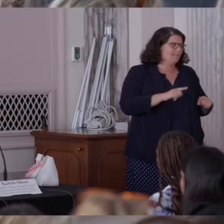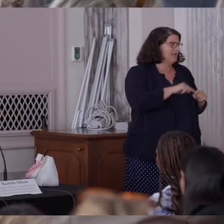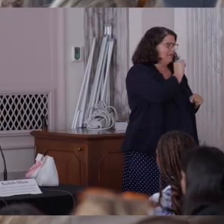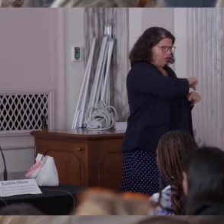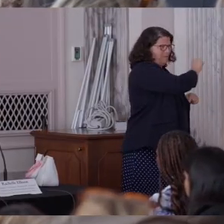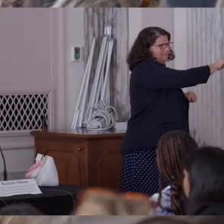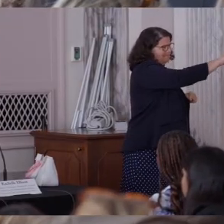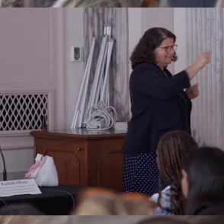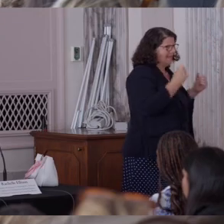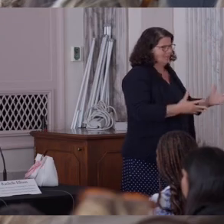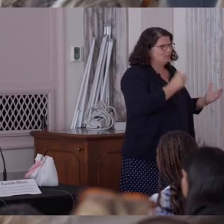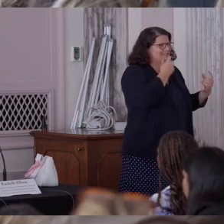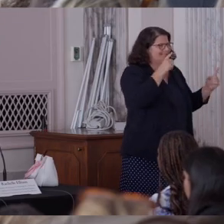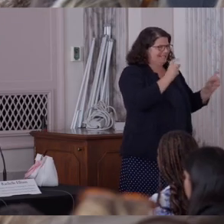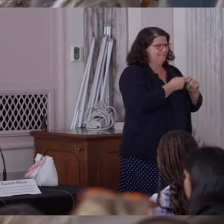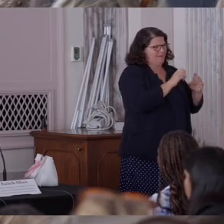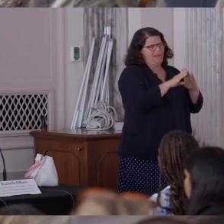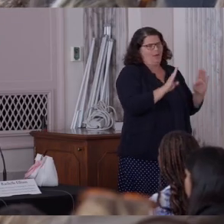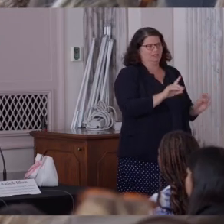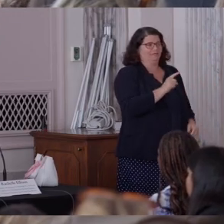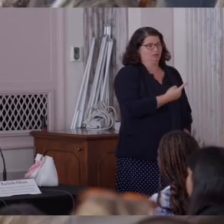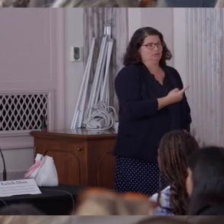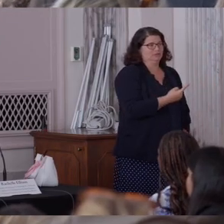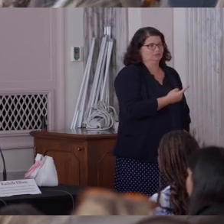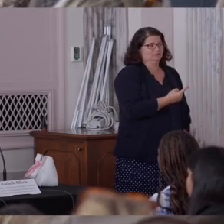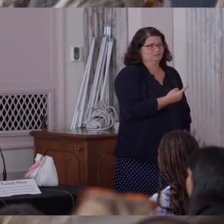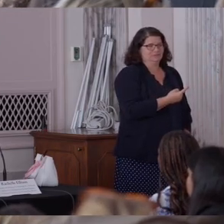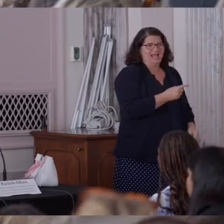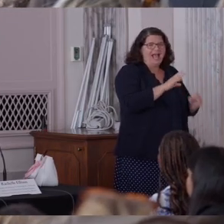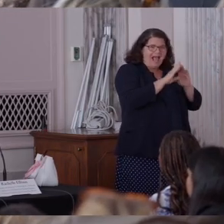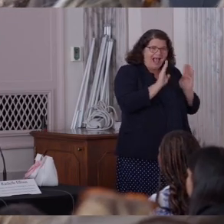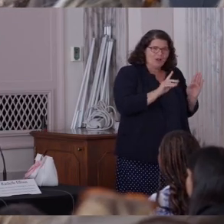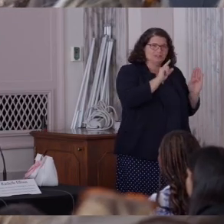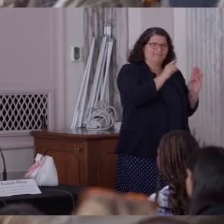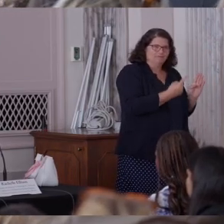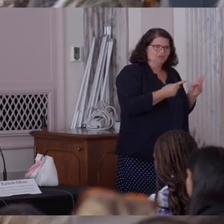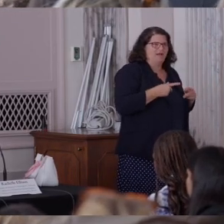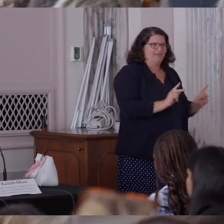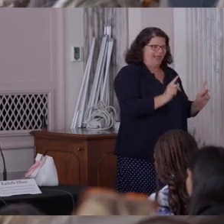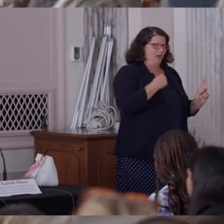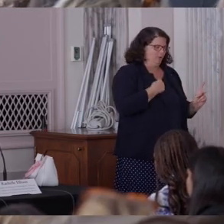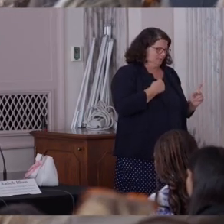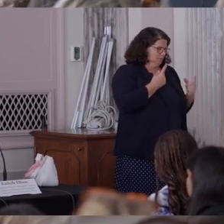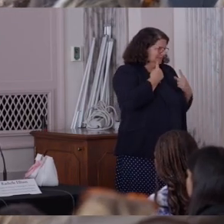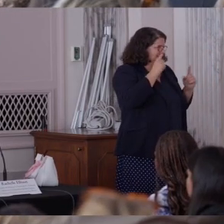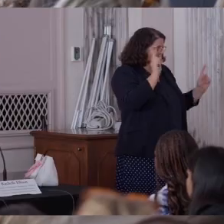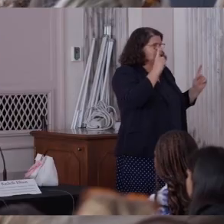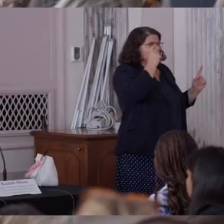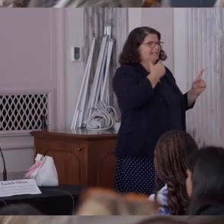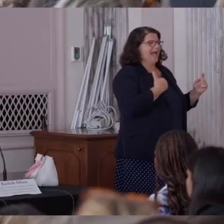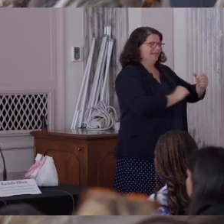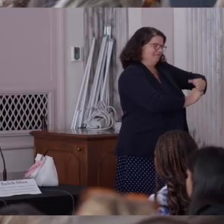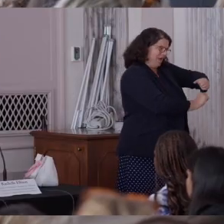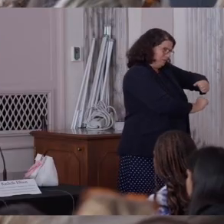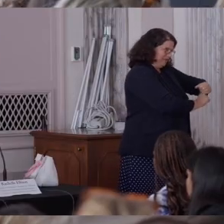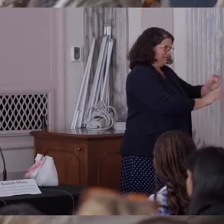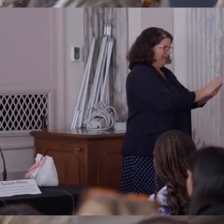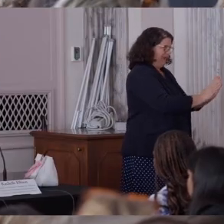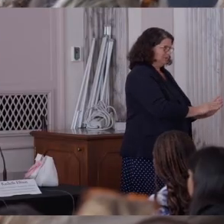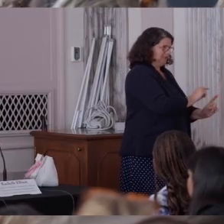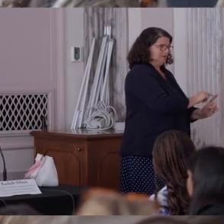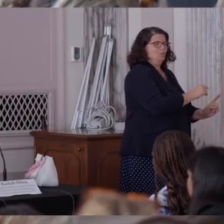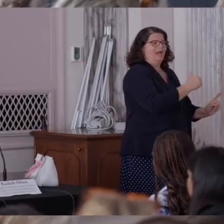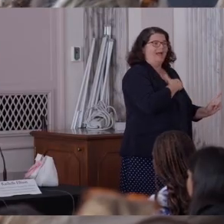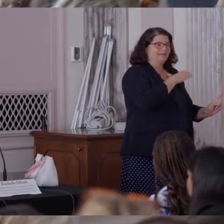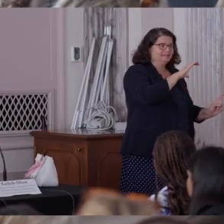because there are many of us that Housing First caused us to be success stories because we had the foundation of housing. We had